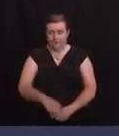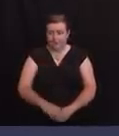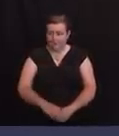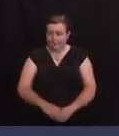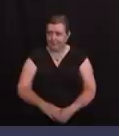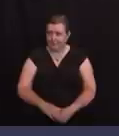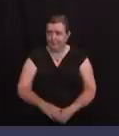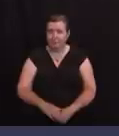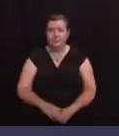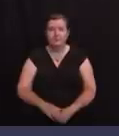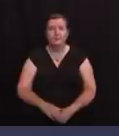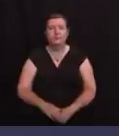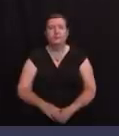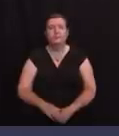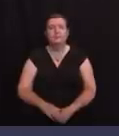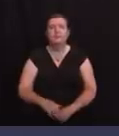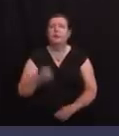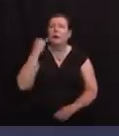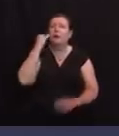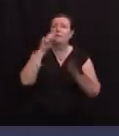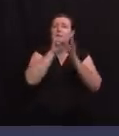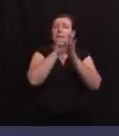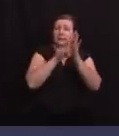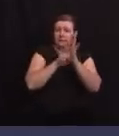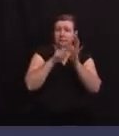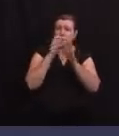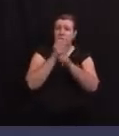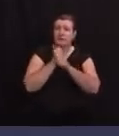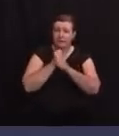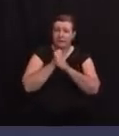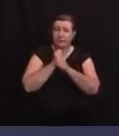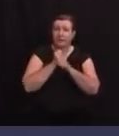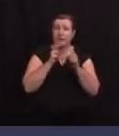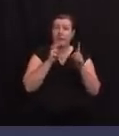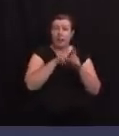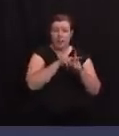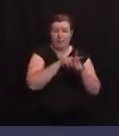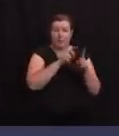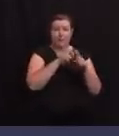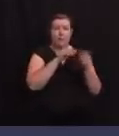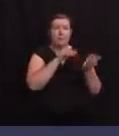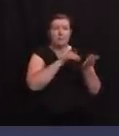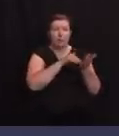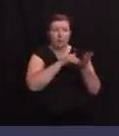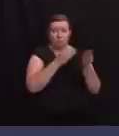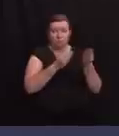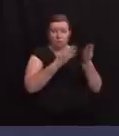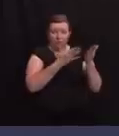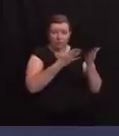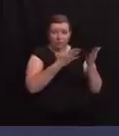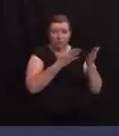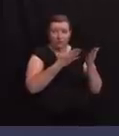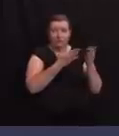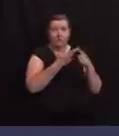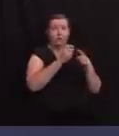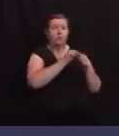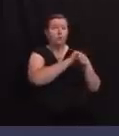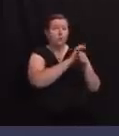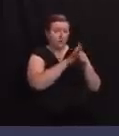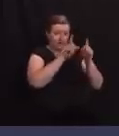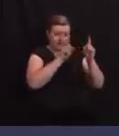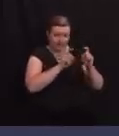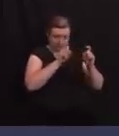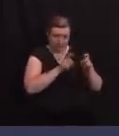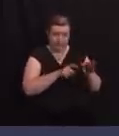Governor, if the state receives a claim from a medical provider for a COVID test taken by somebody without insurance, does the state cover it, or is that